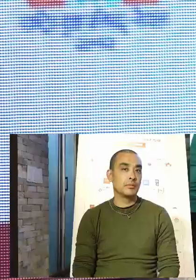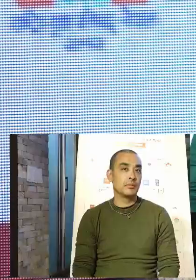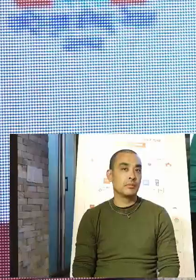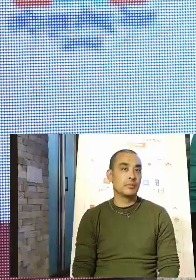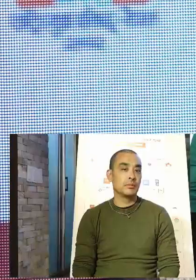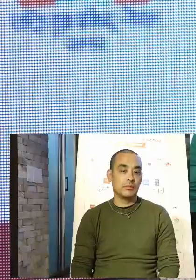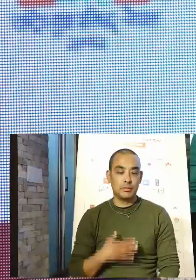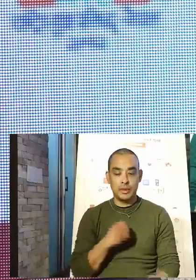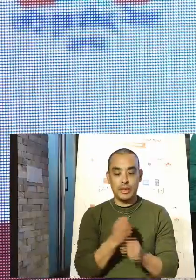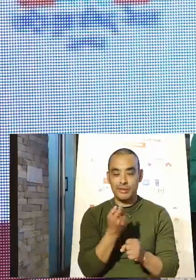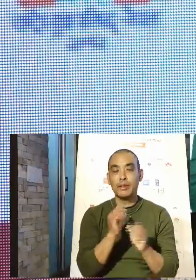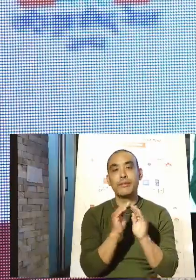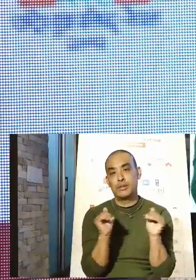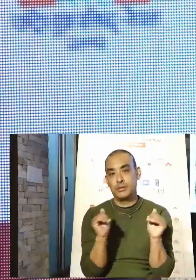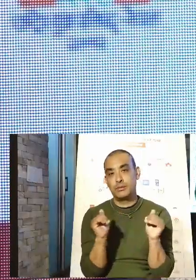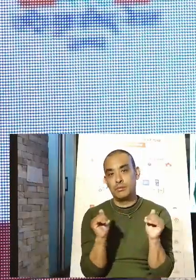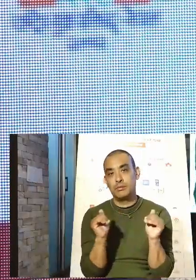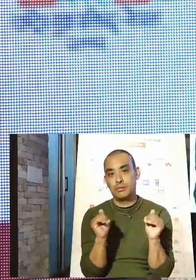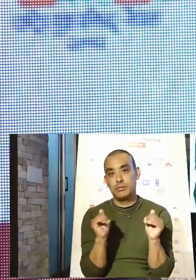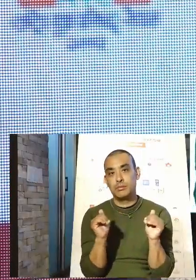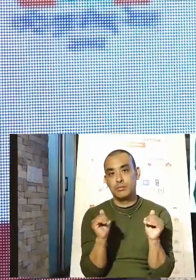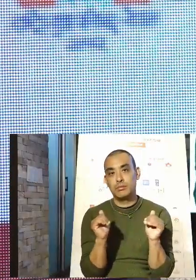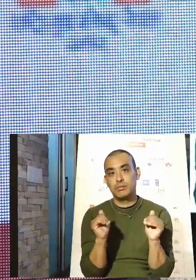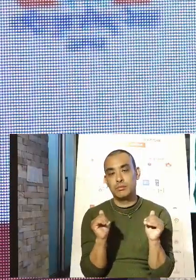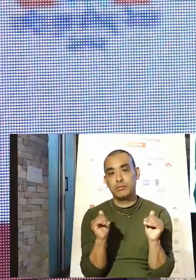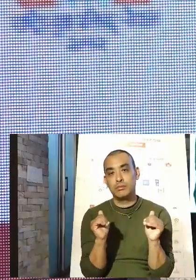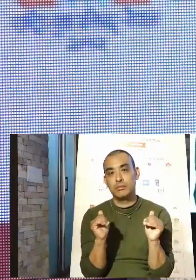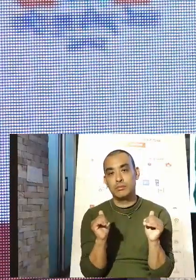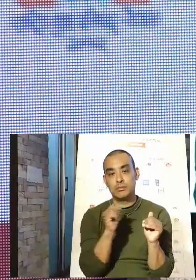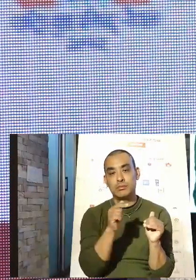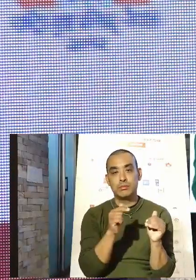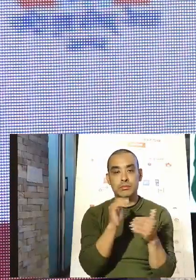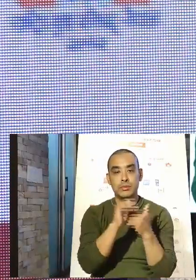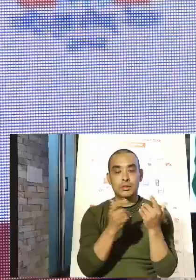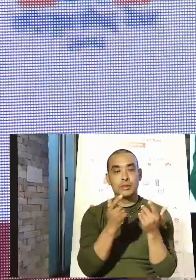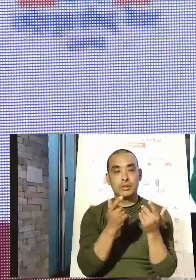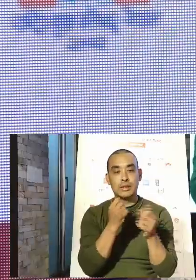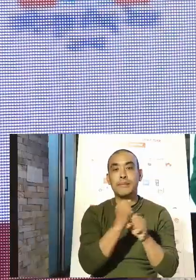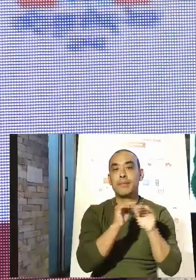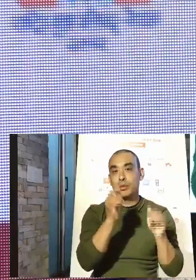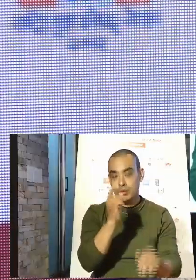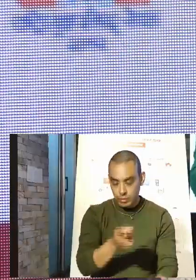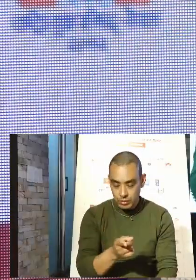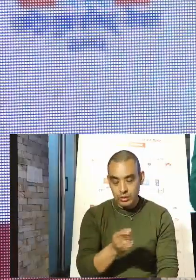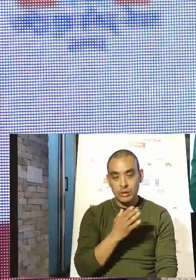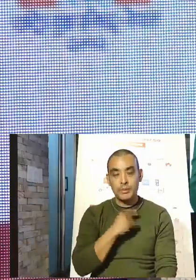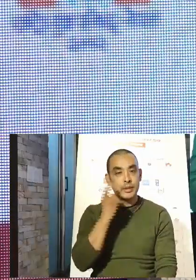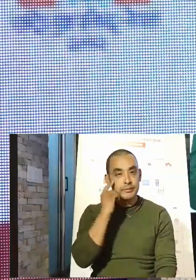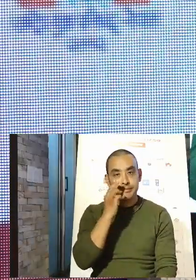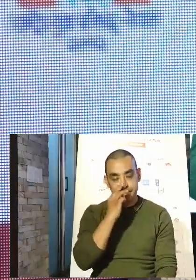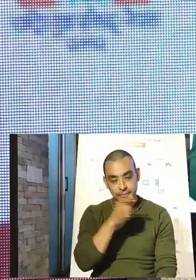my work is quite different from them, since I'm working mainly with visuals and with images. I think that